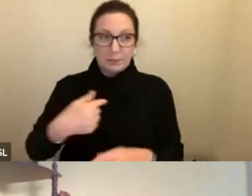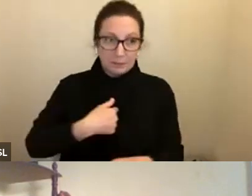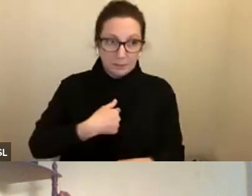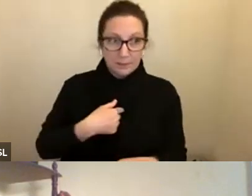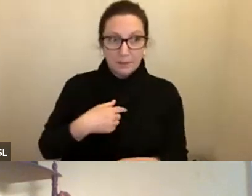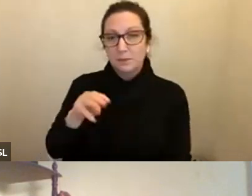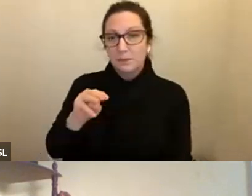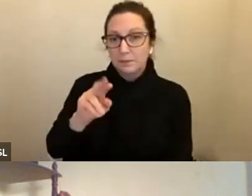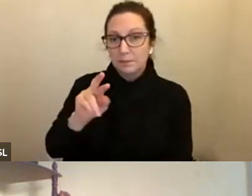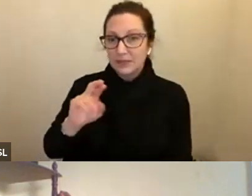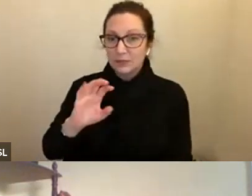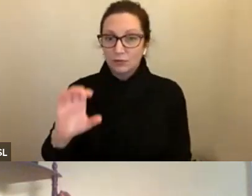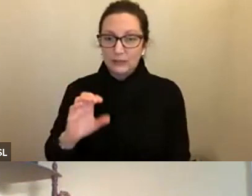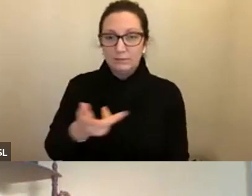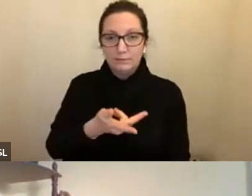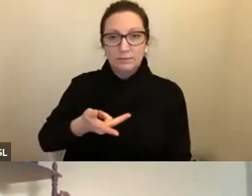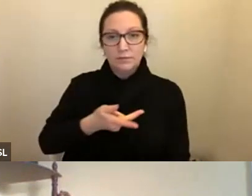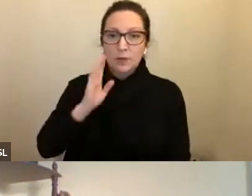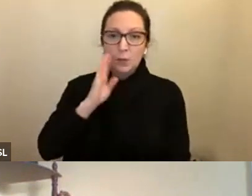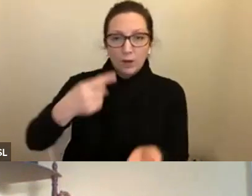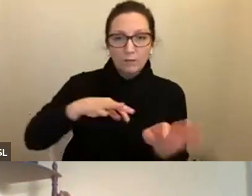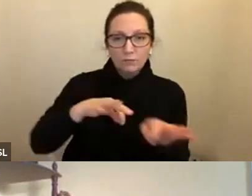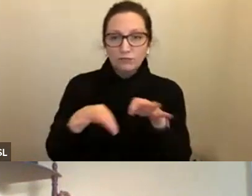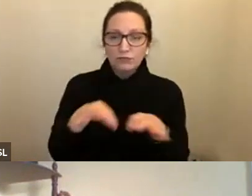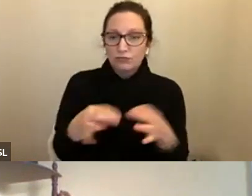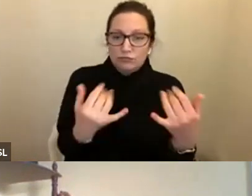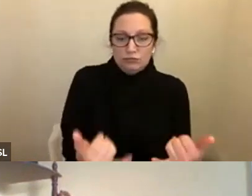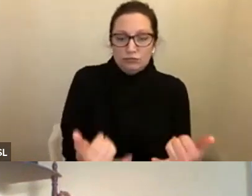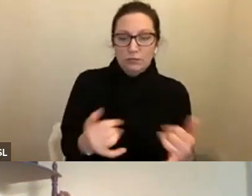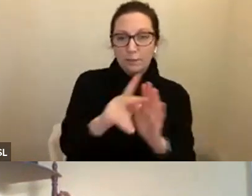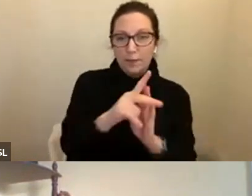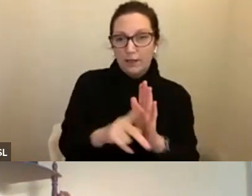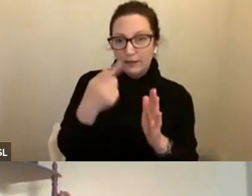is currently in place for the admissions policy.